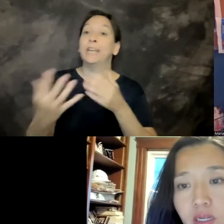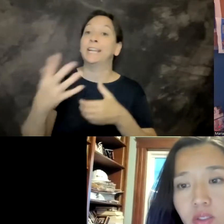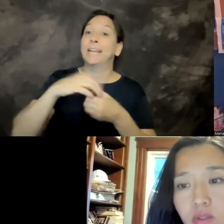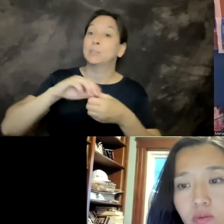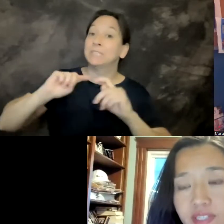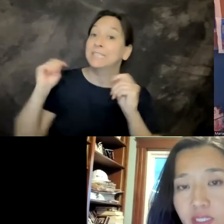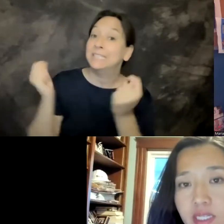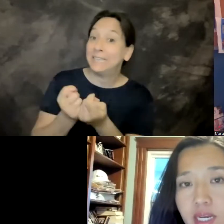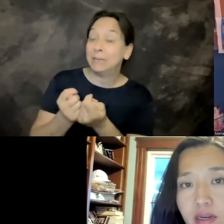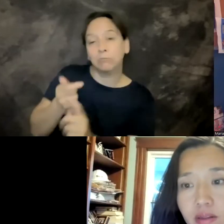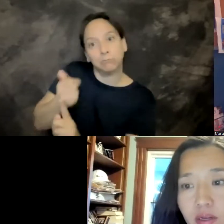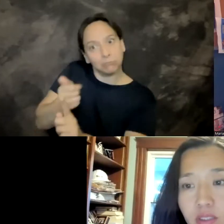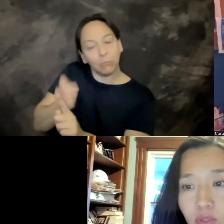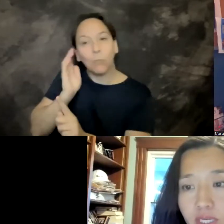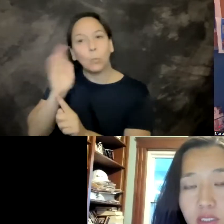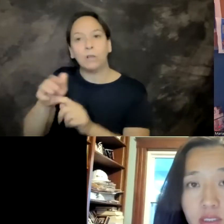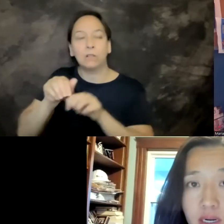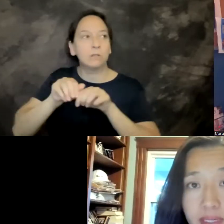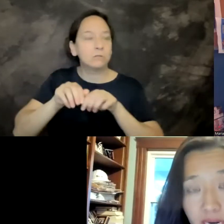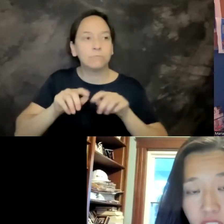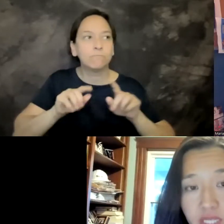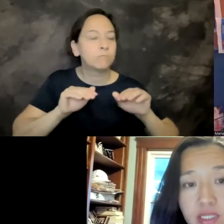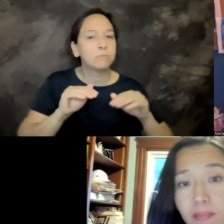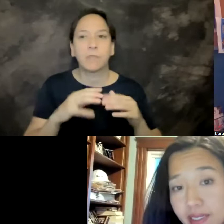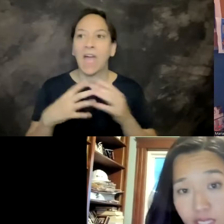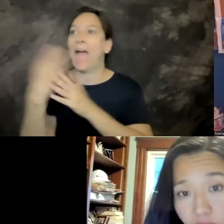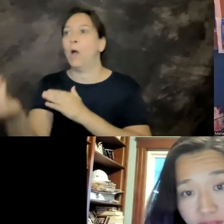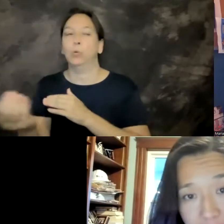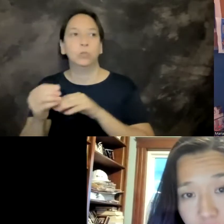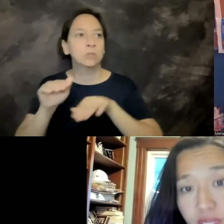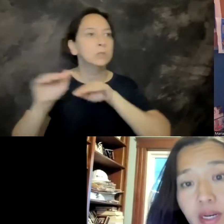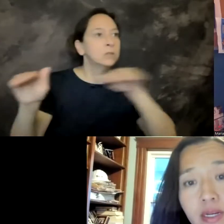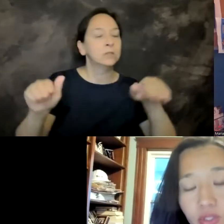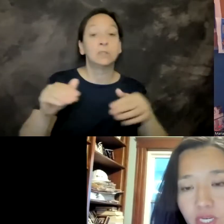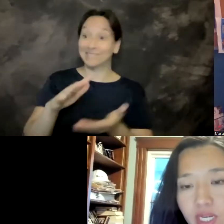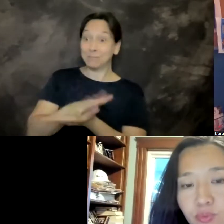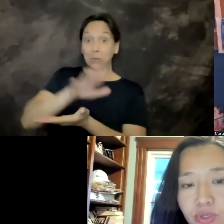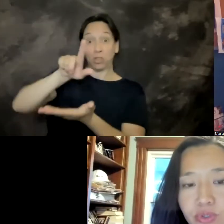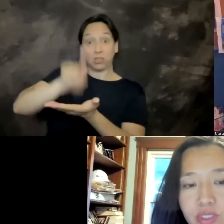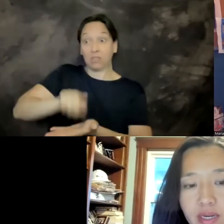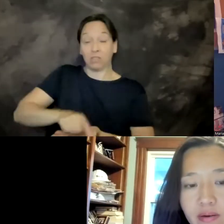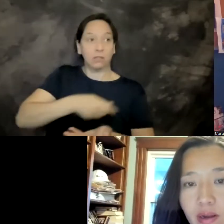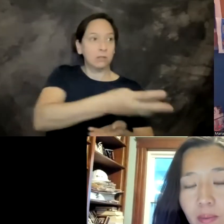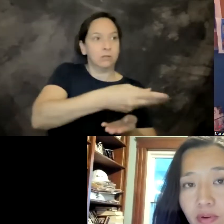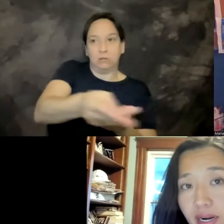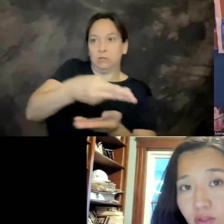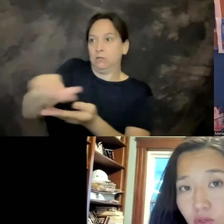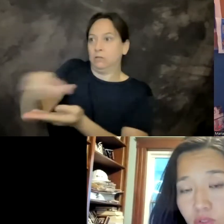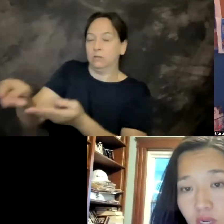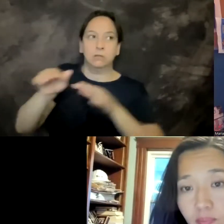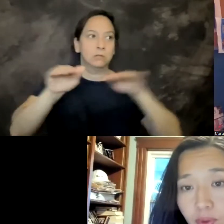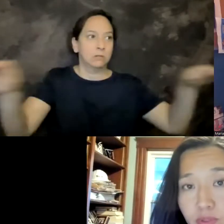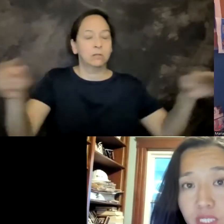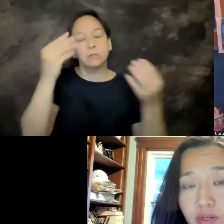streets to facilitate the direct connections and passing out flyers that the city has produced and providing